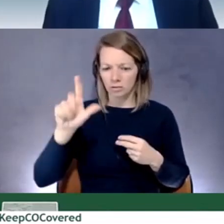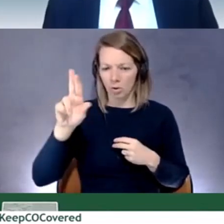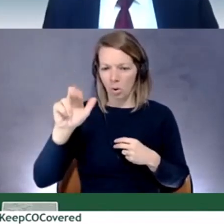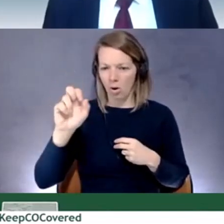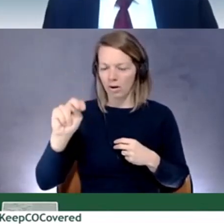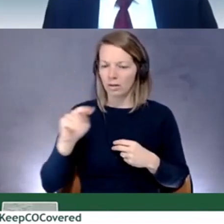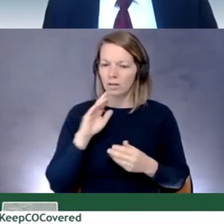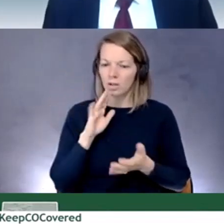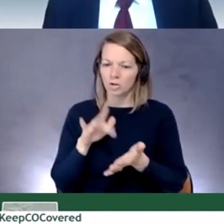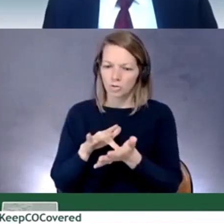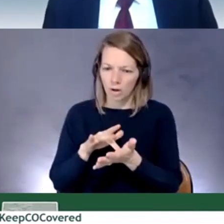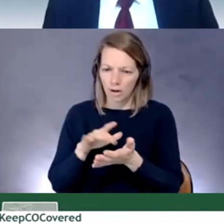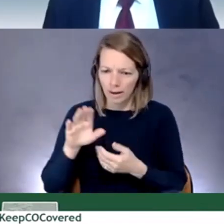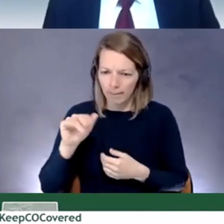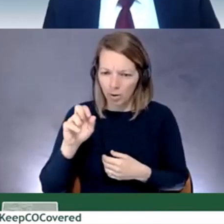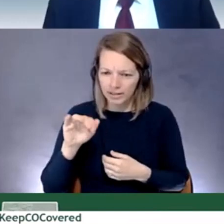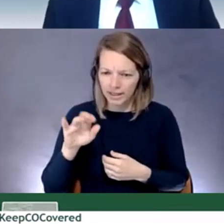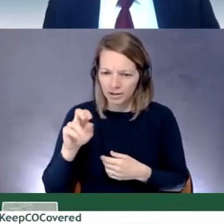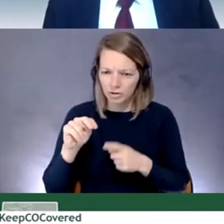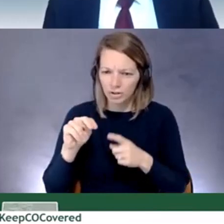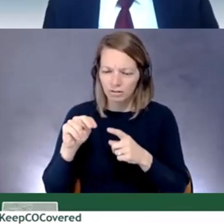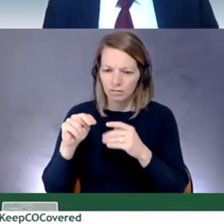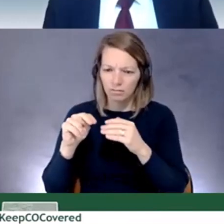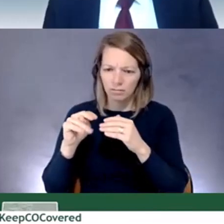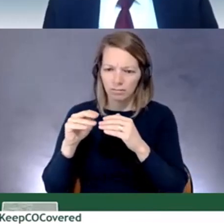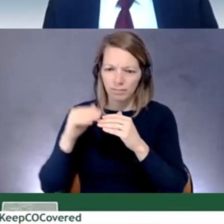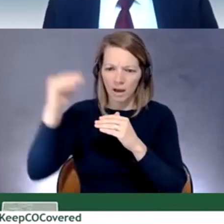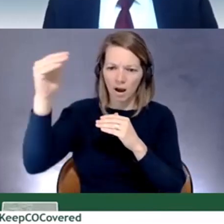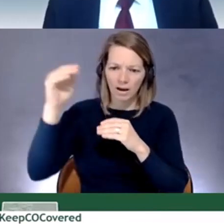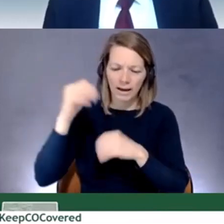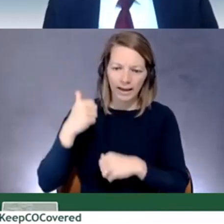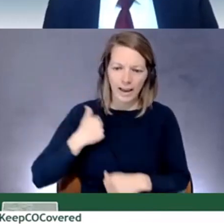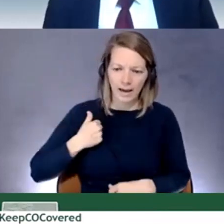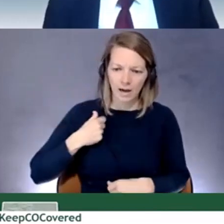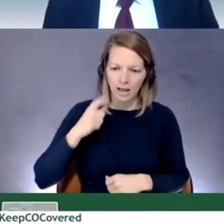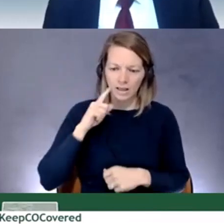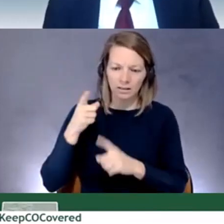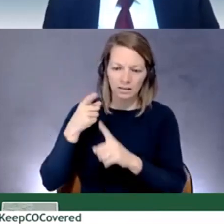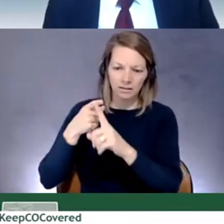drug importation program going beyond Canada as the source of drugs?